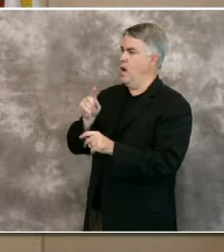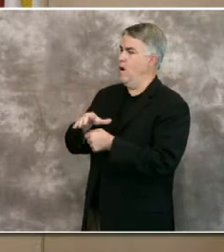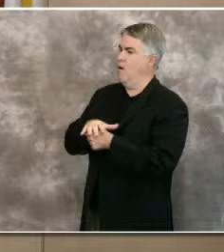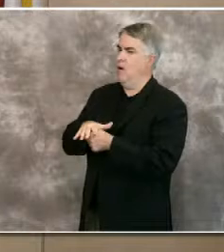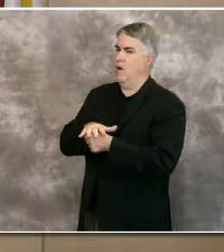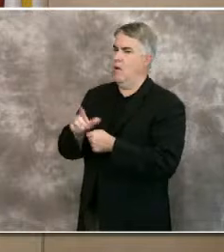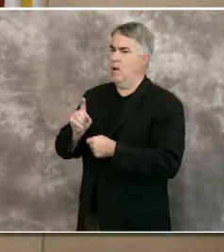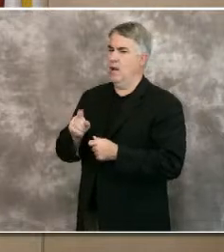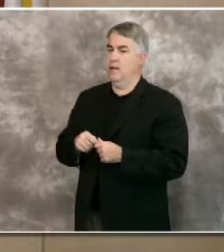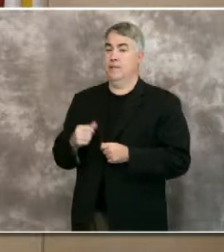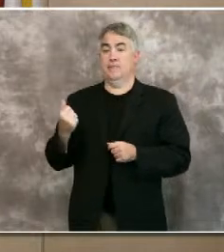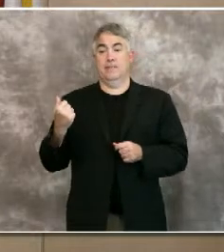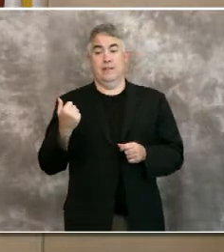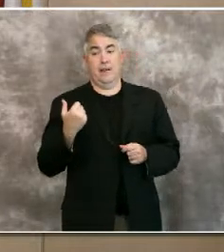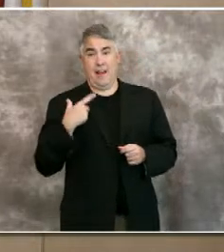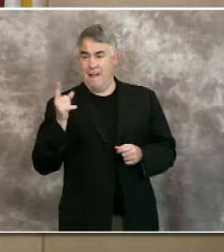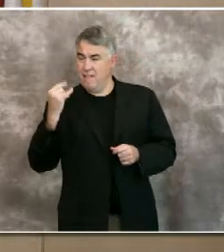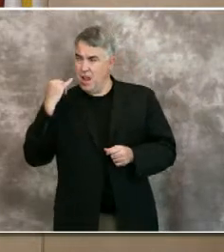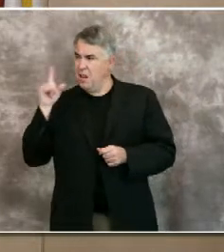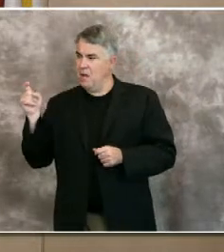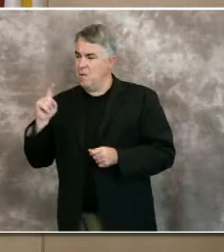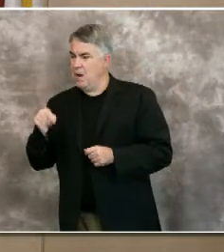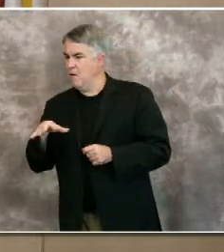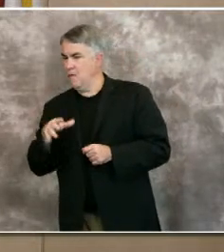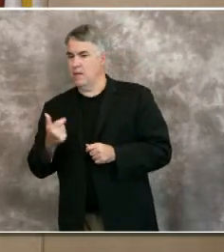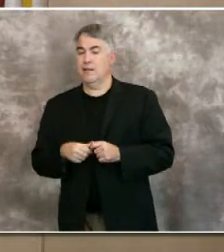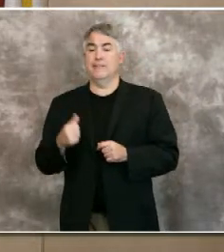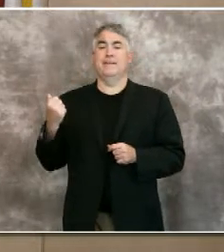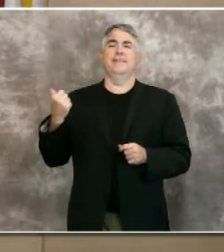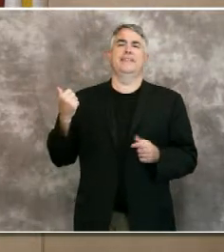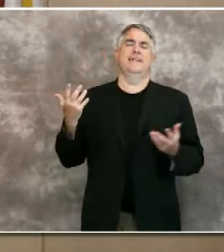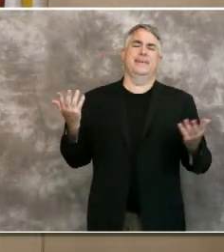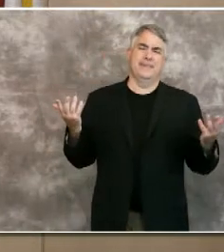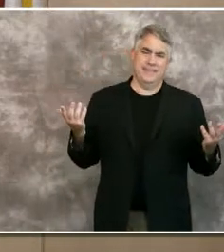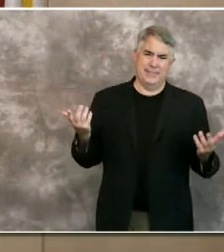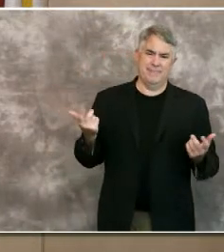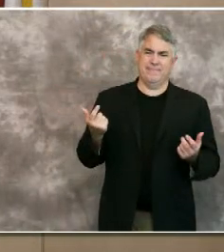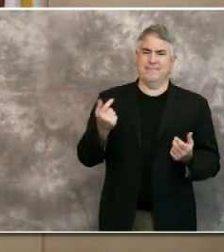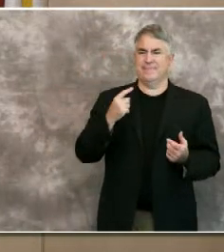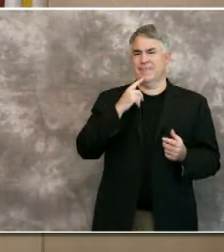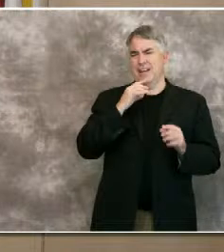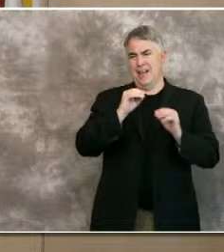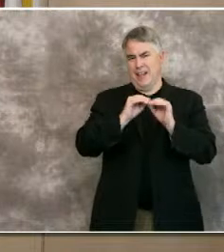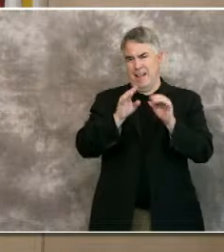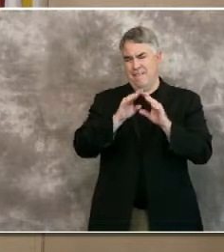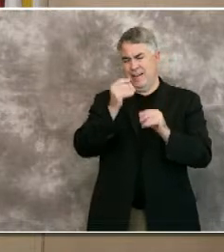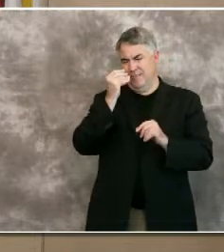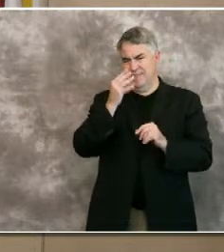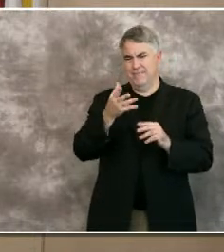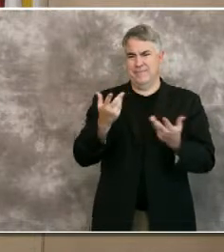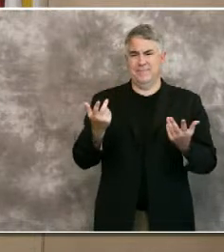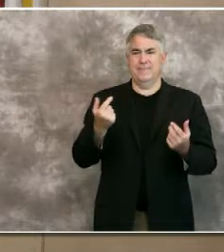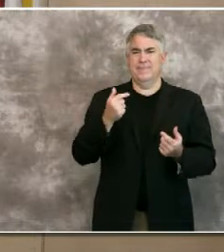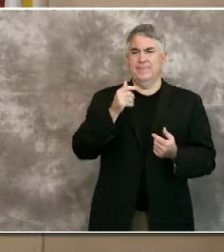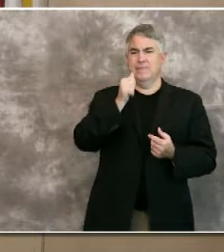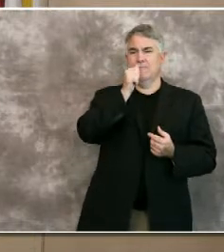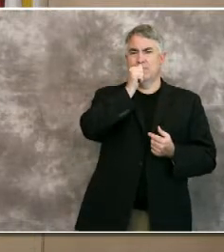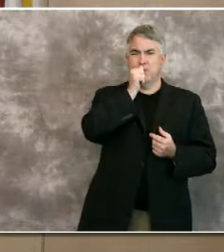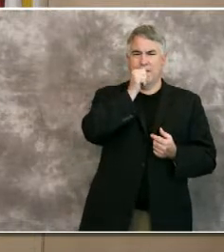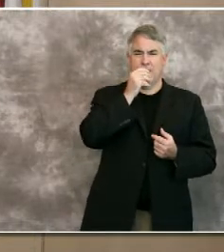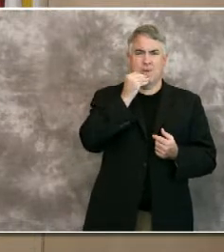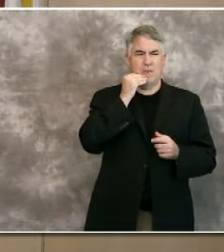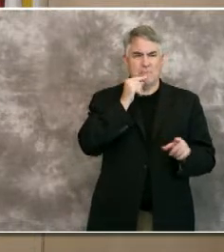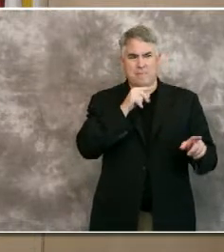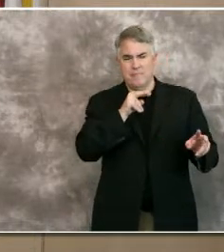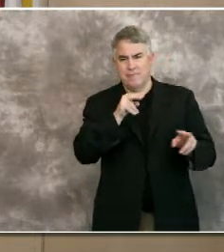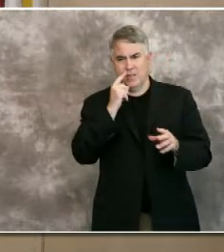Yeah, what is obviously being seen, particularly in private residences or the